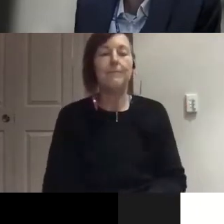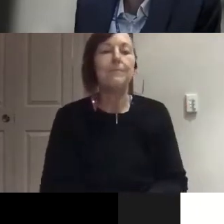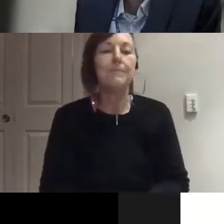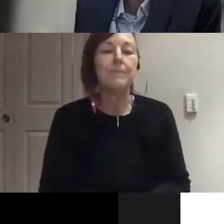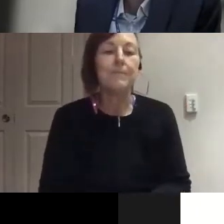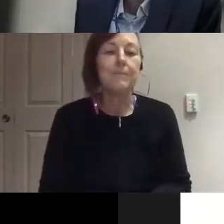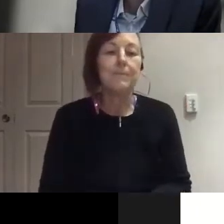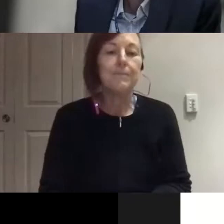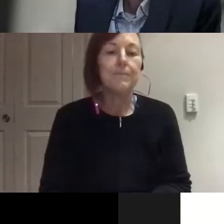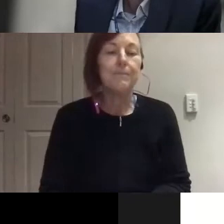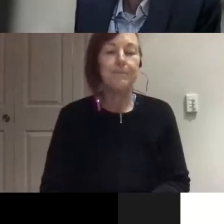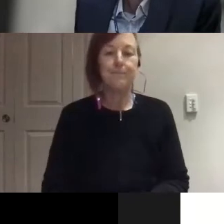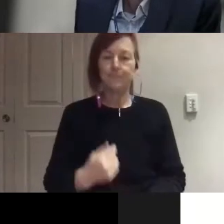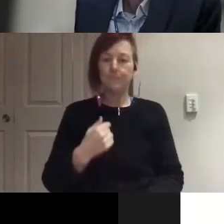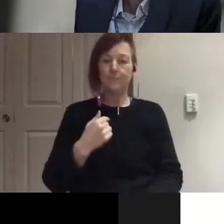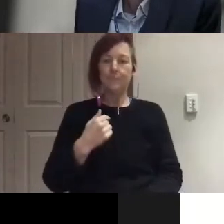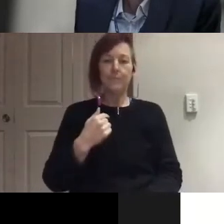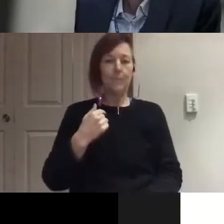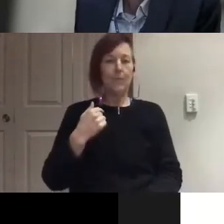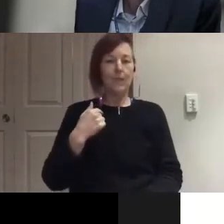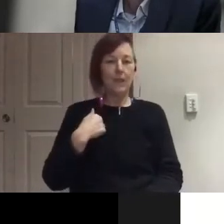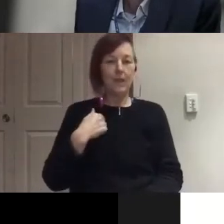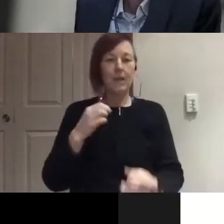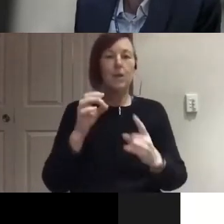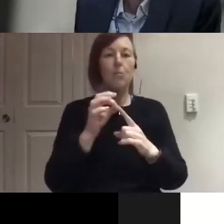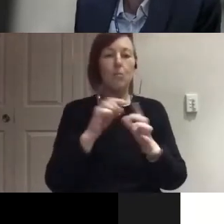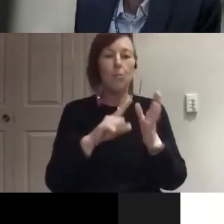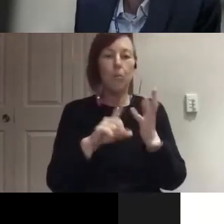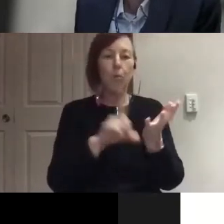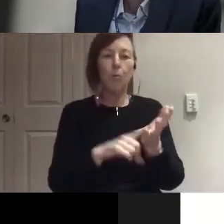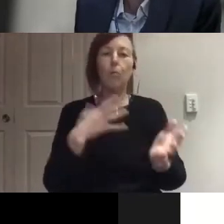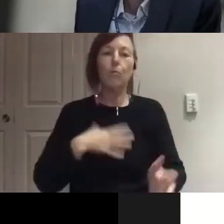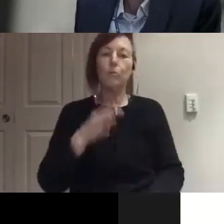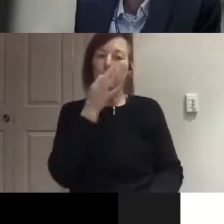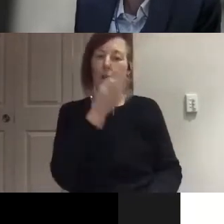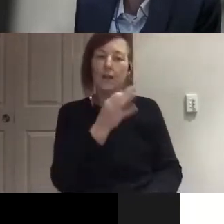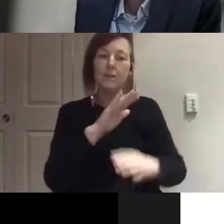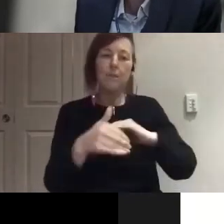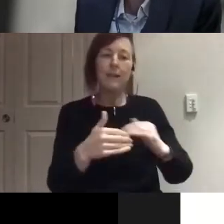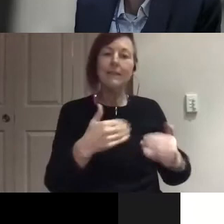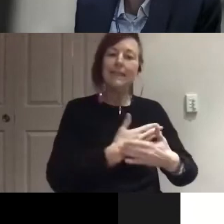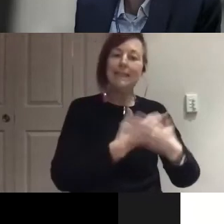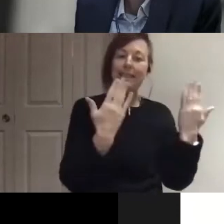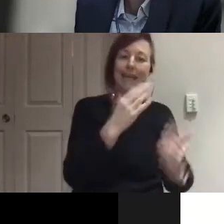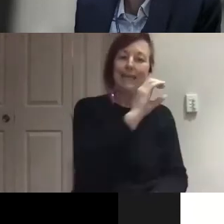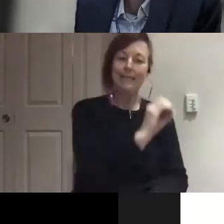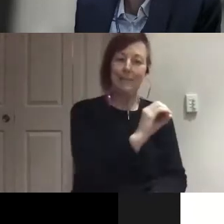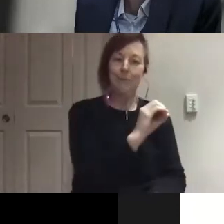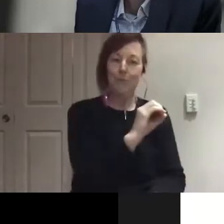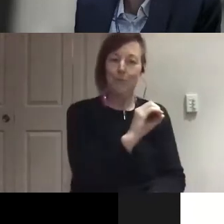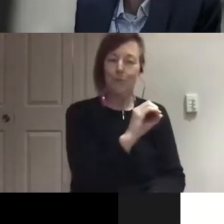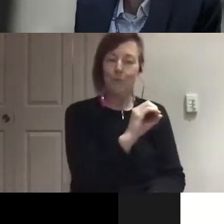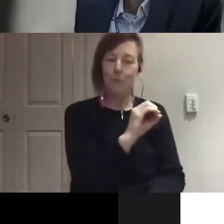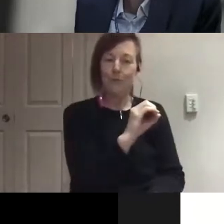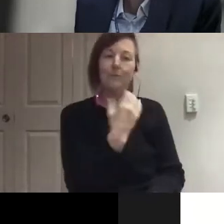I've been asked to define day 1 and day 0. These are good questions. Thank you. Yeah. So day 0, let's say you're